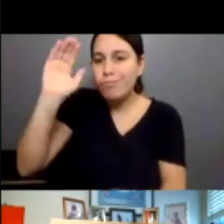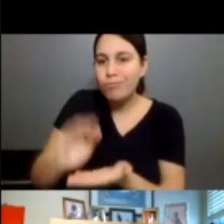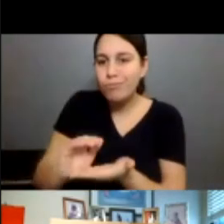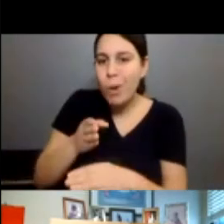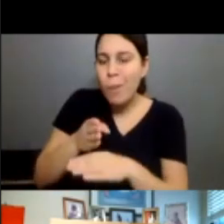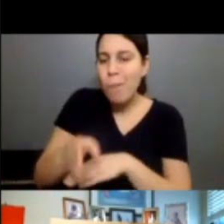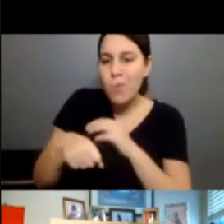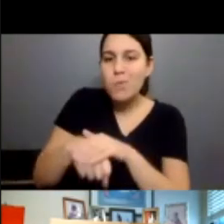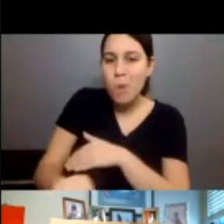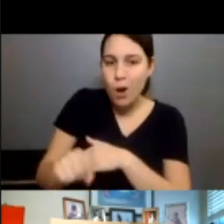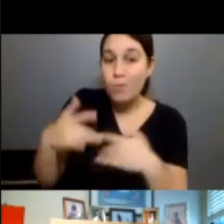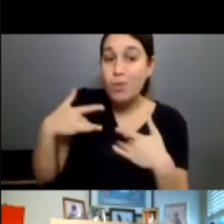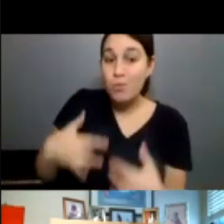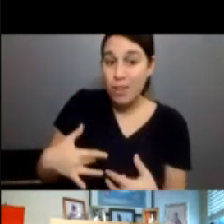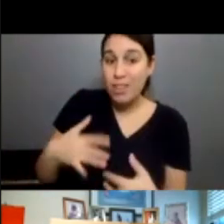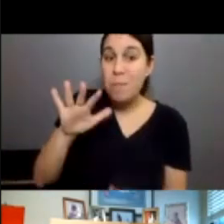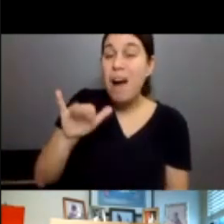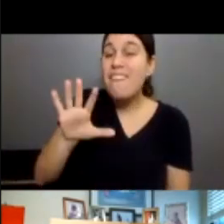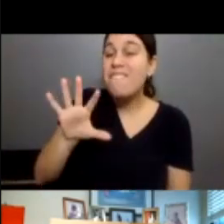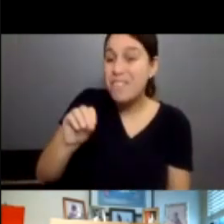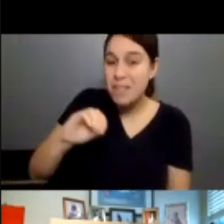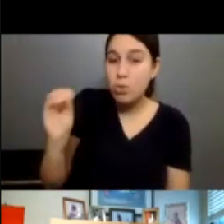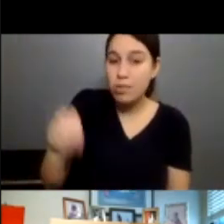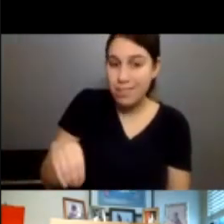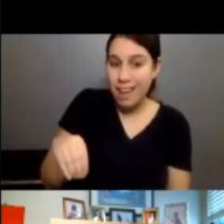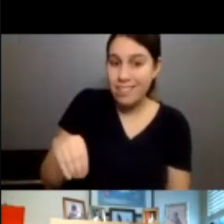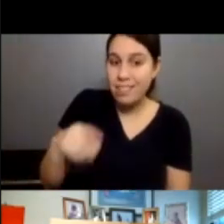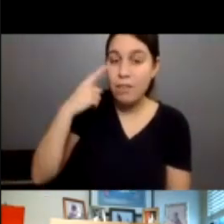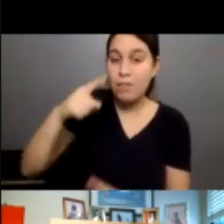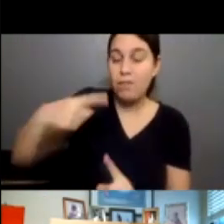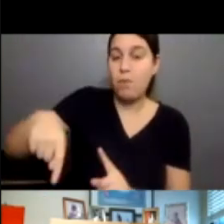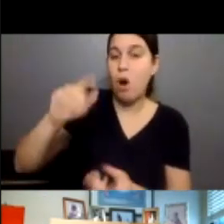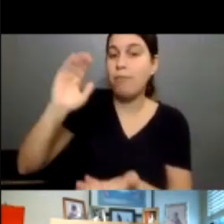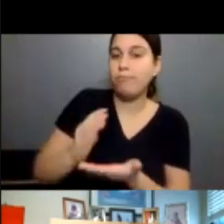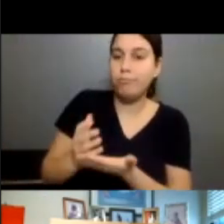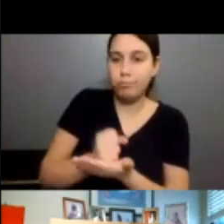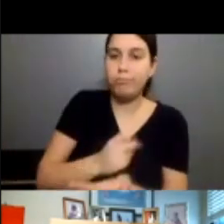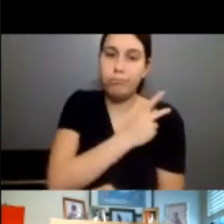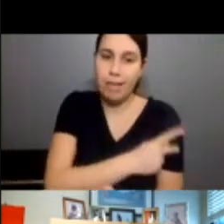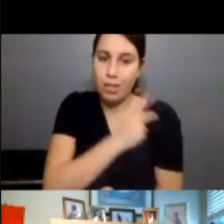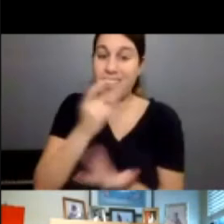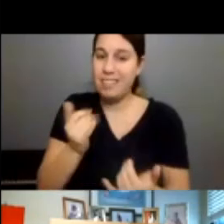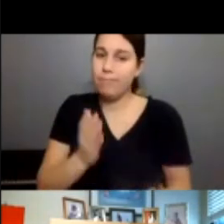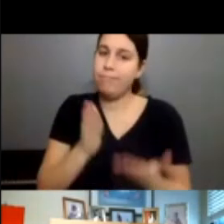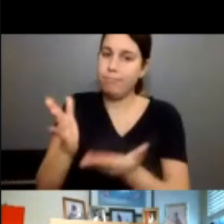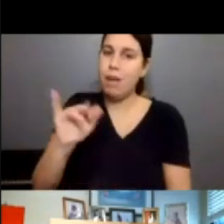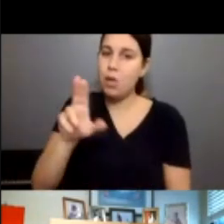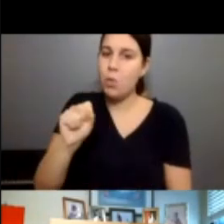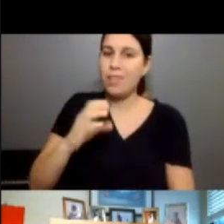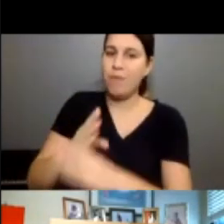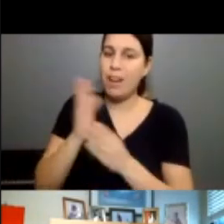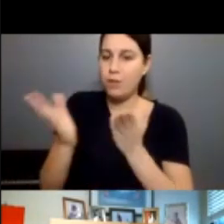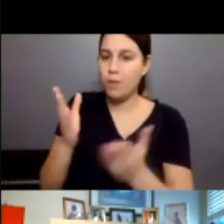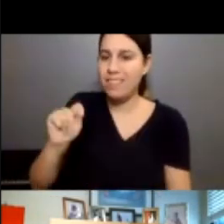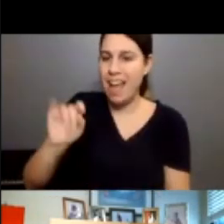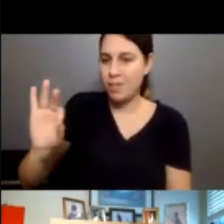in low-income patients, as is recommended by the U.S. Preventative Service Task Force. So what